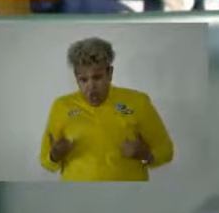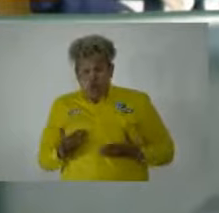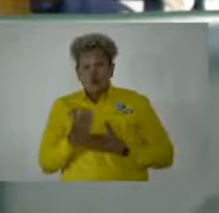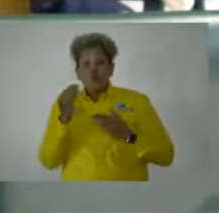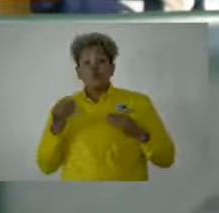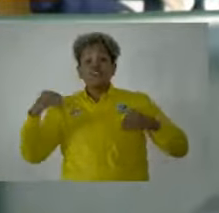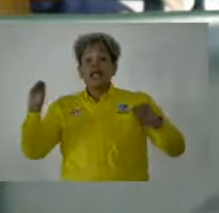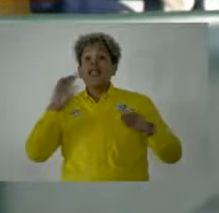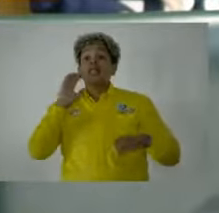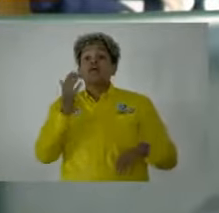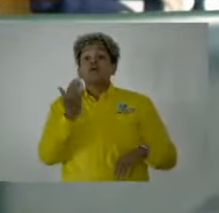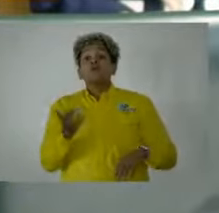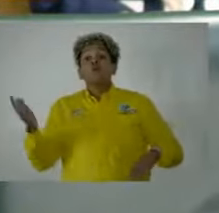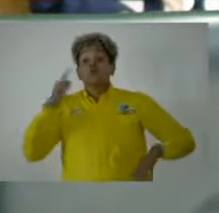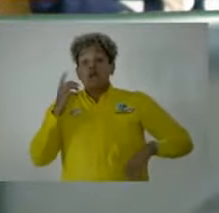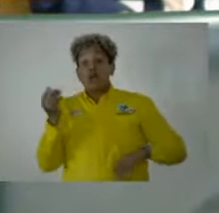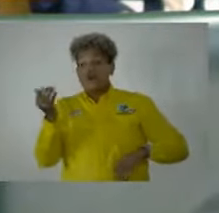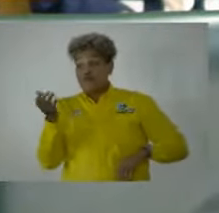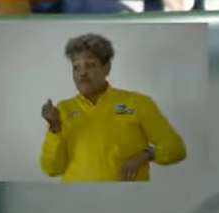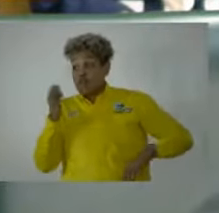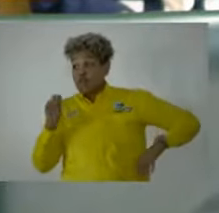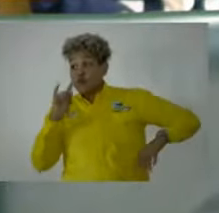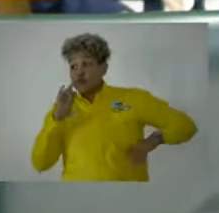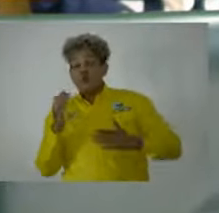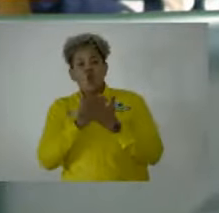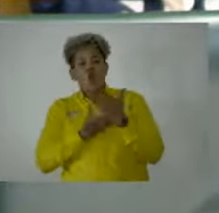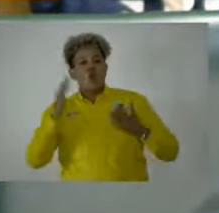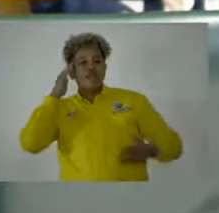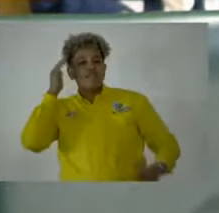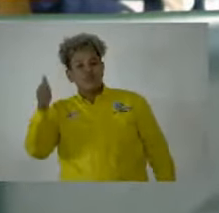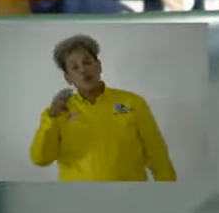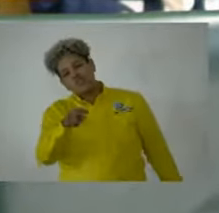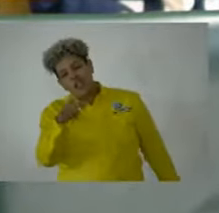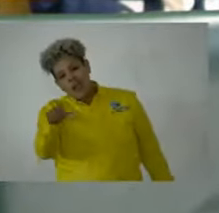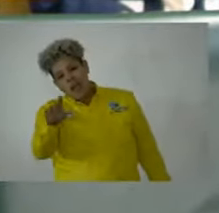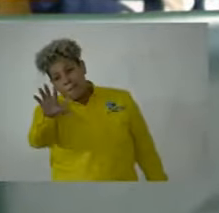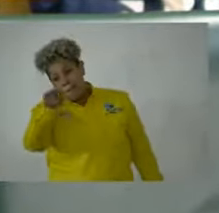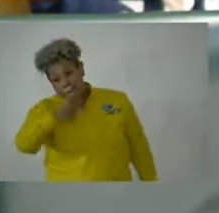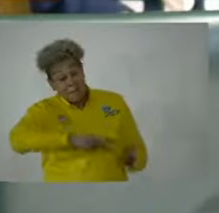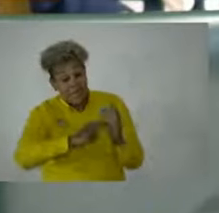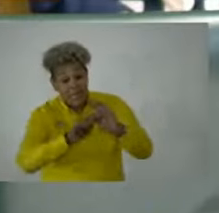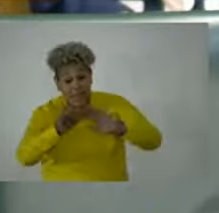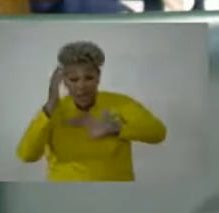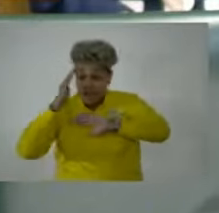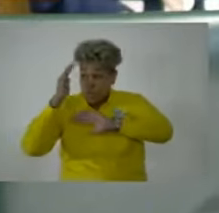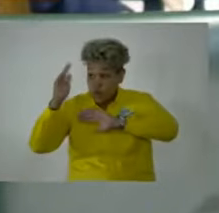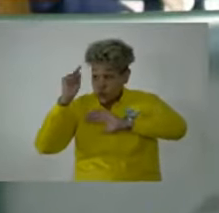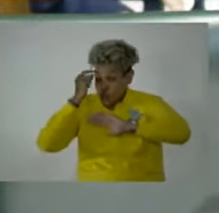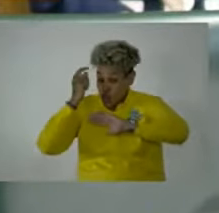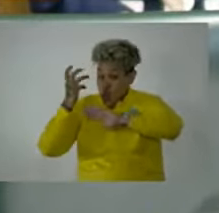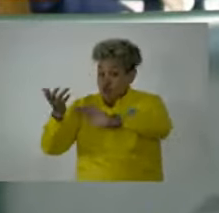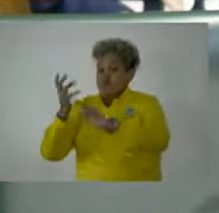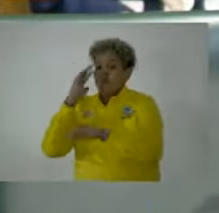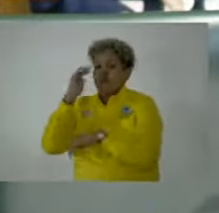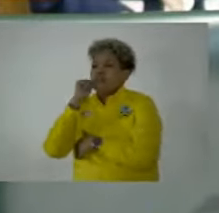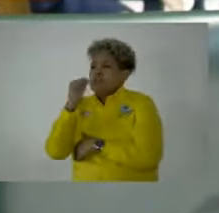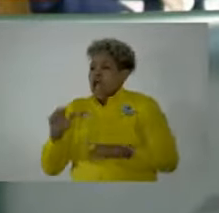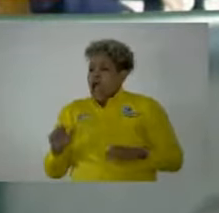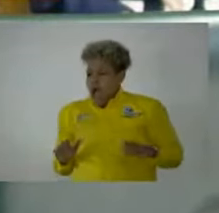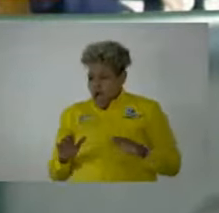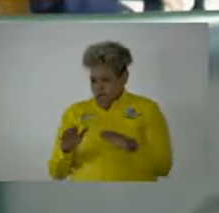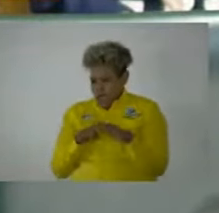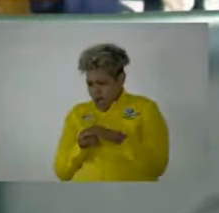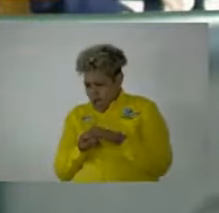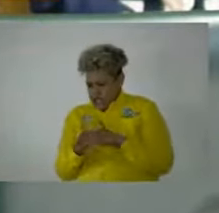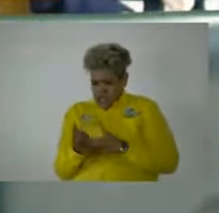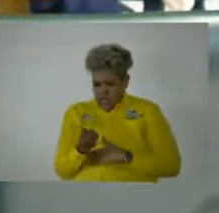selling sources of revenue that will be earned in the future. This means that a future government will not have